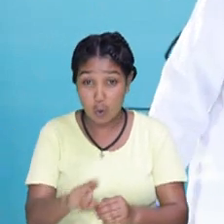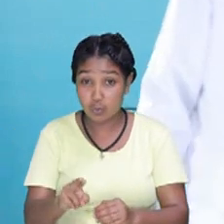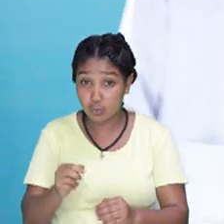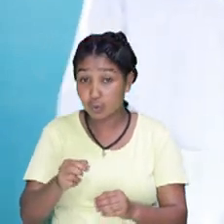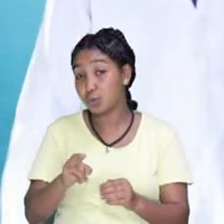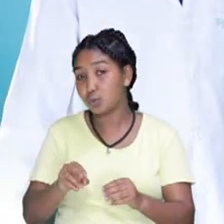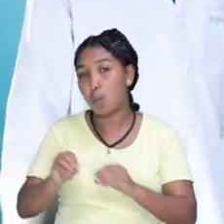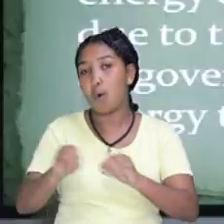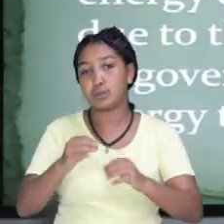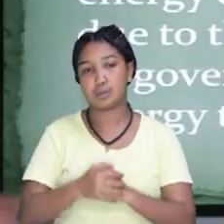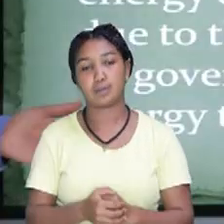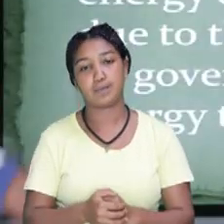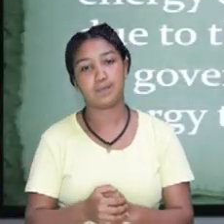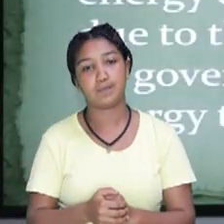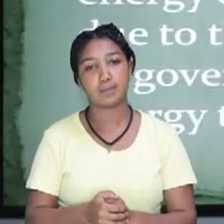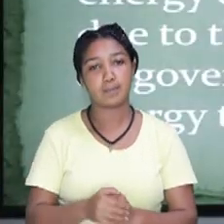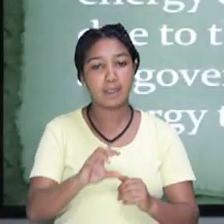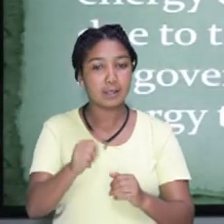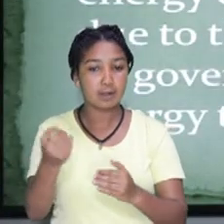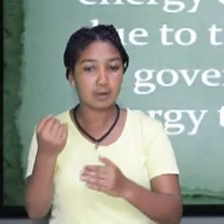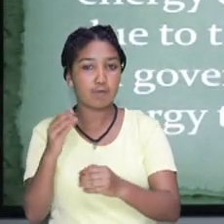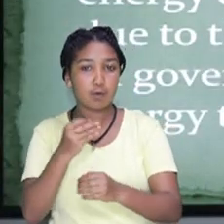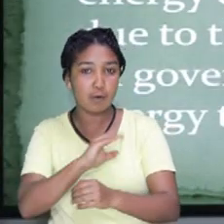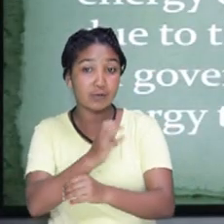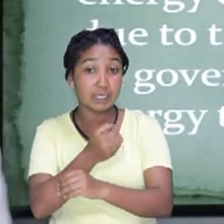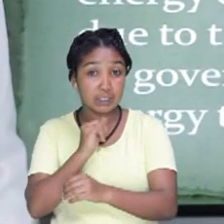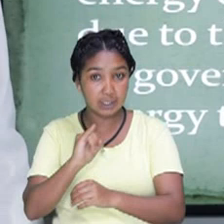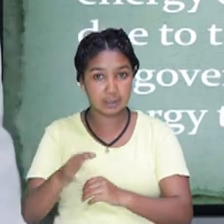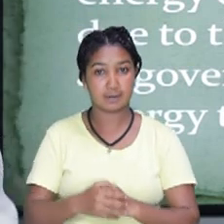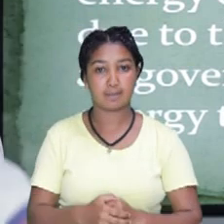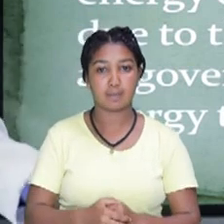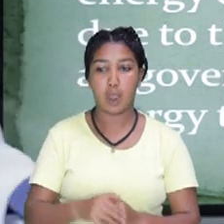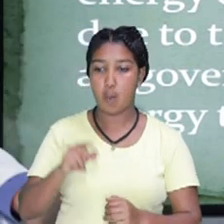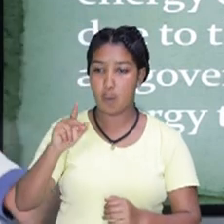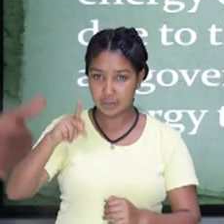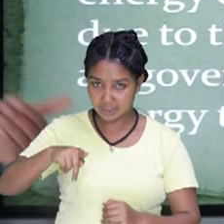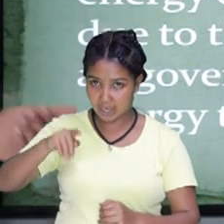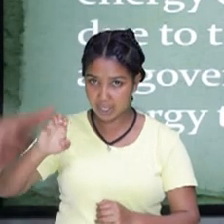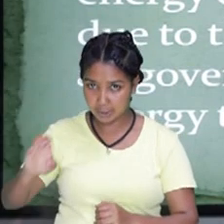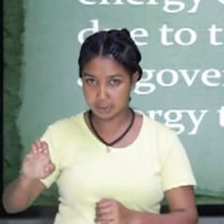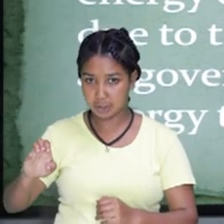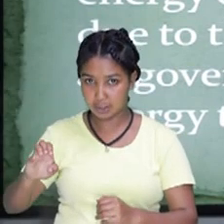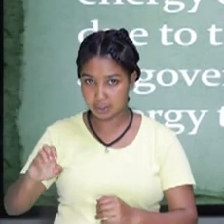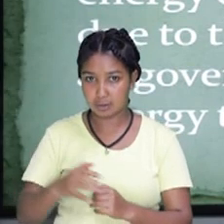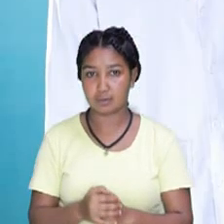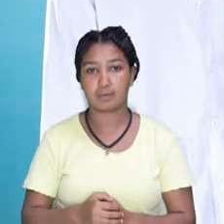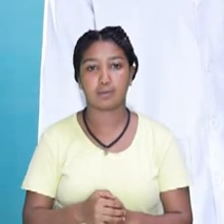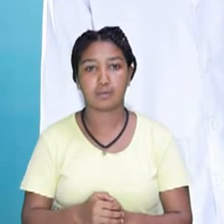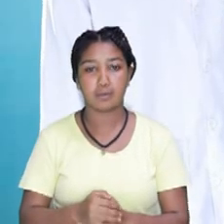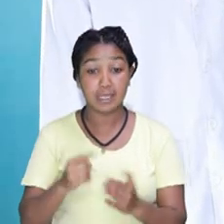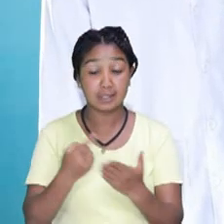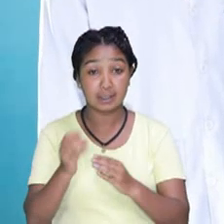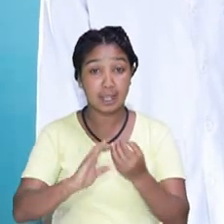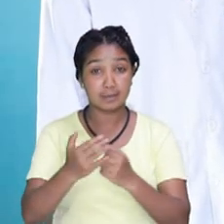to motion. And the other form of energy is potential energy. We'll try to deal with that.